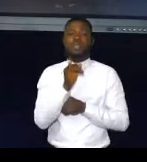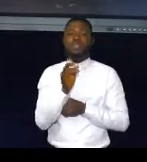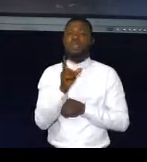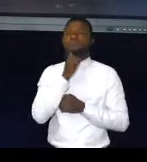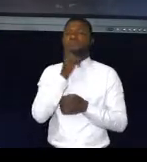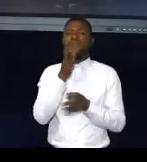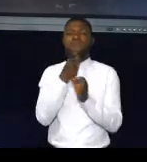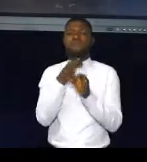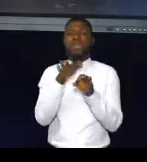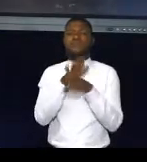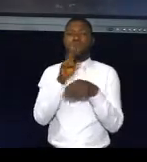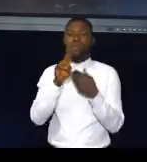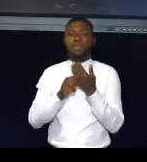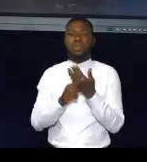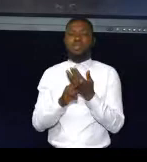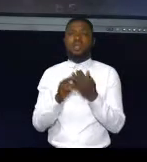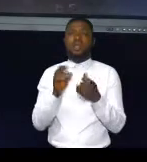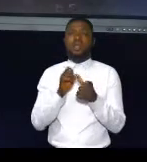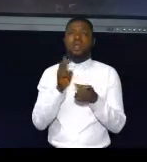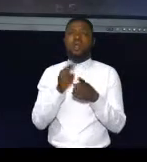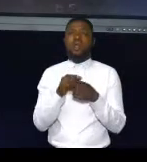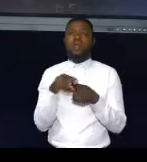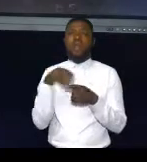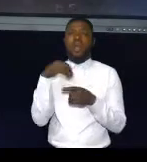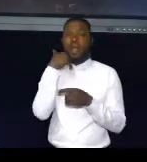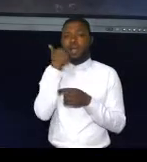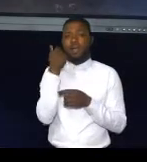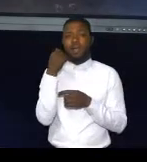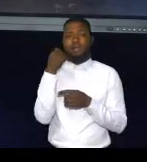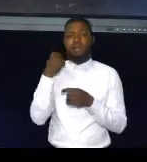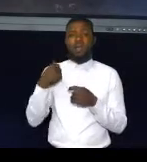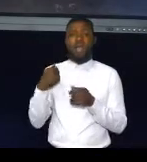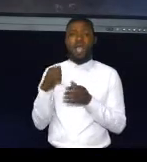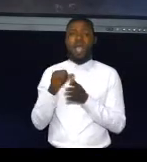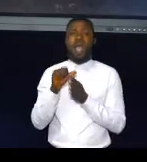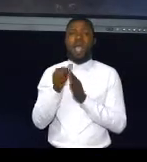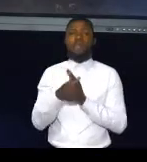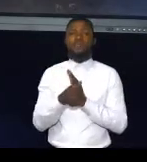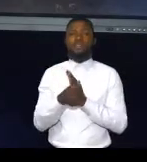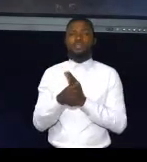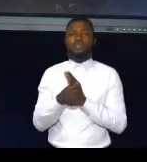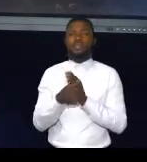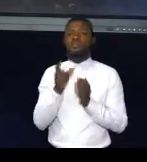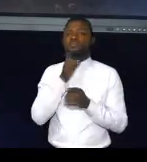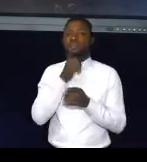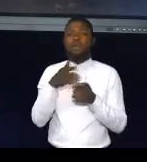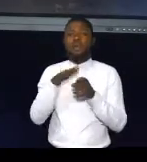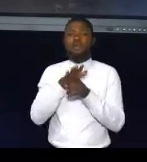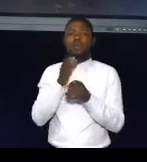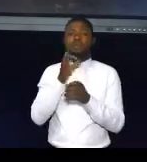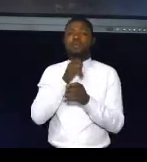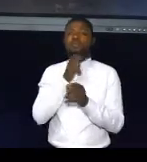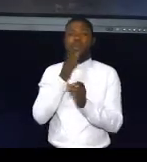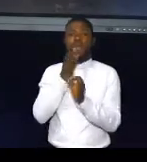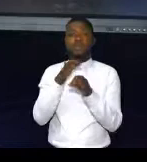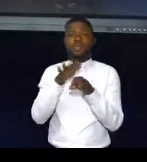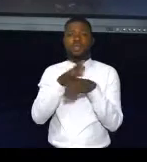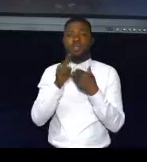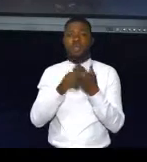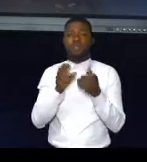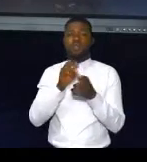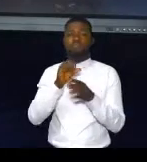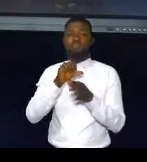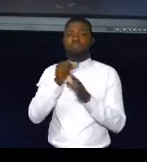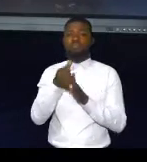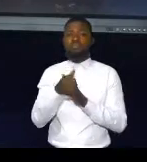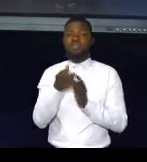is unfaithfulness or adultery. Unfaithfulness or adultery. This happens